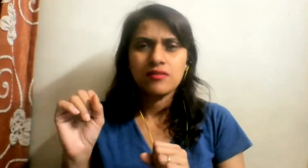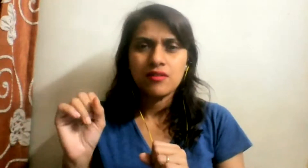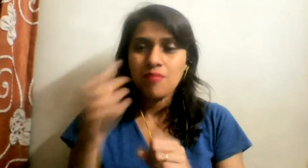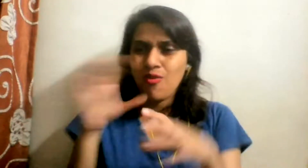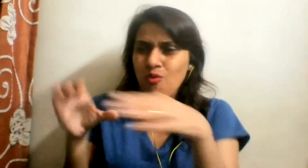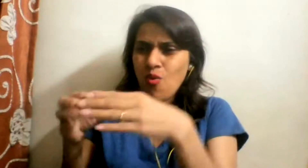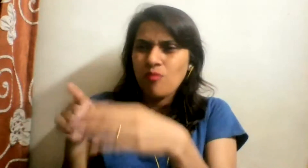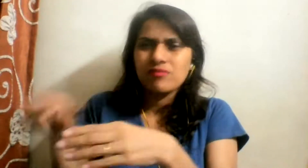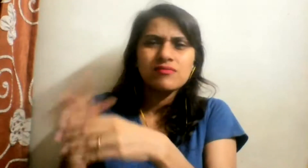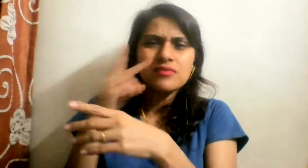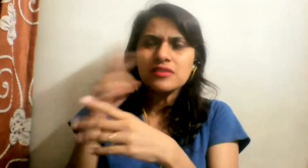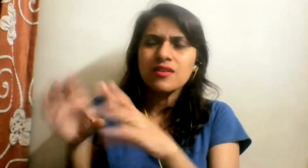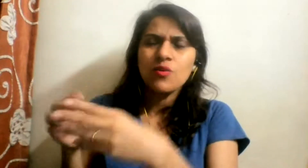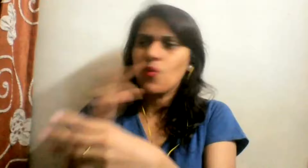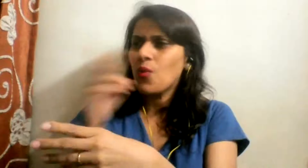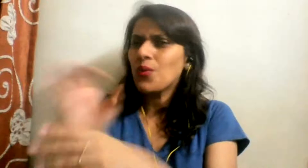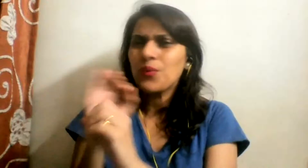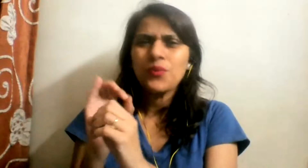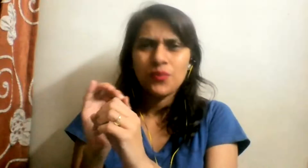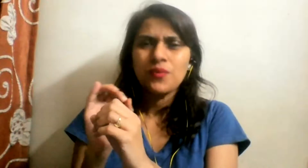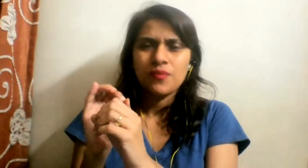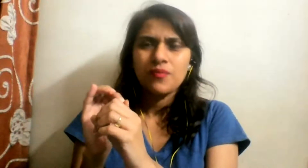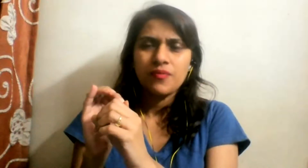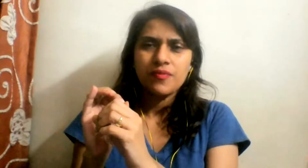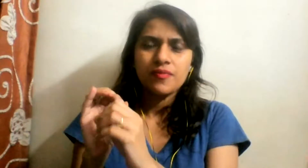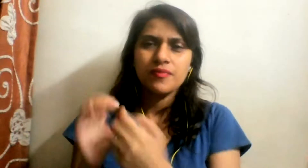all the marginalized groups who are